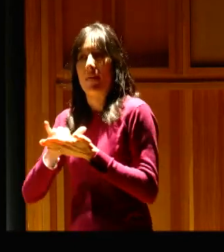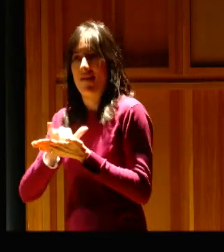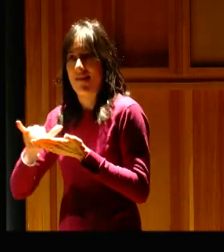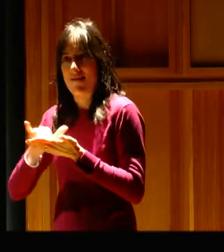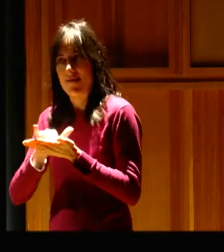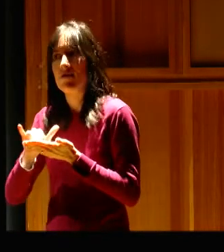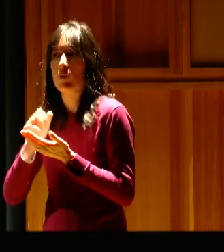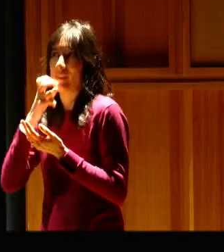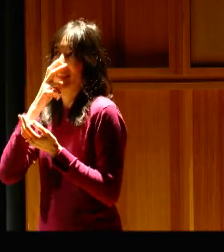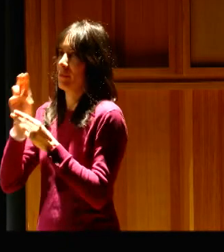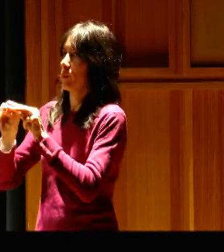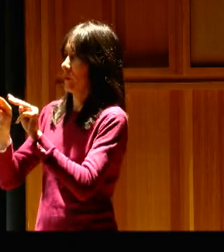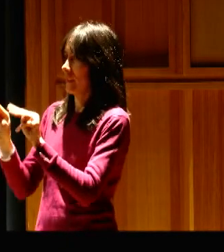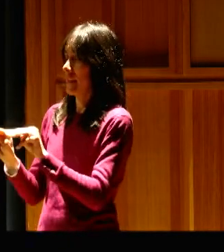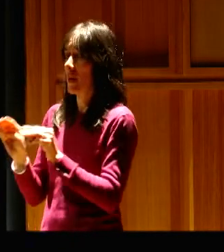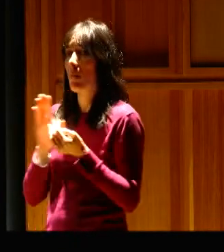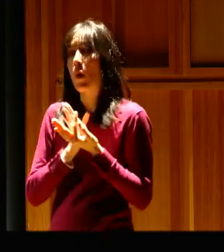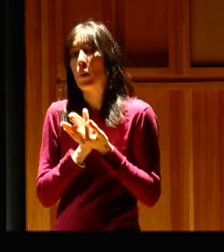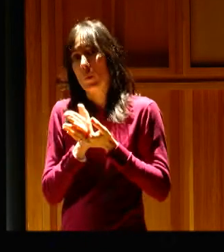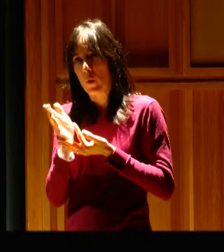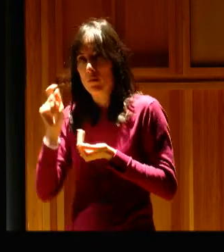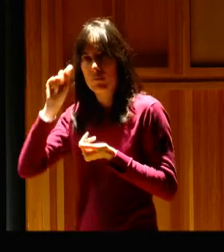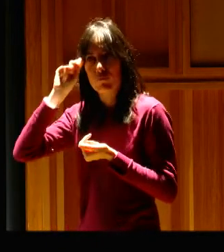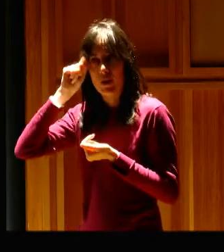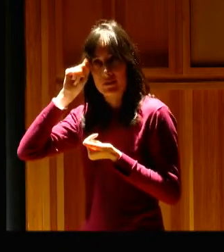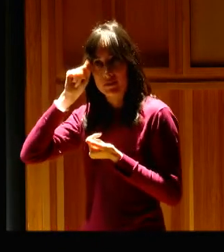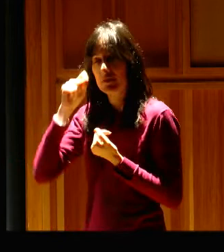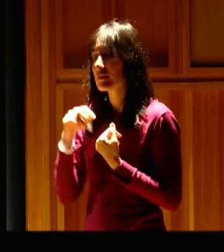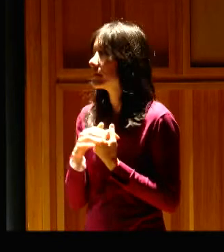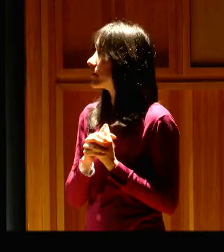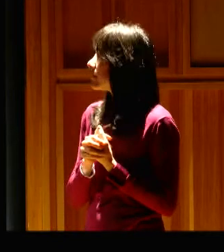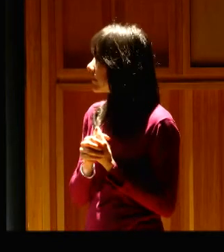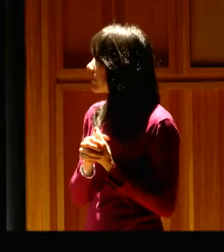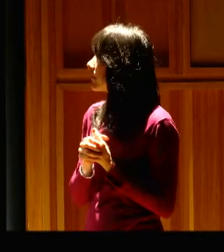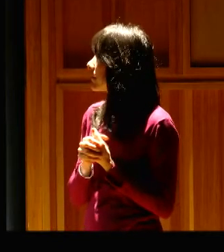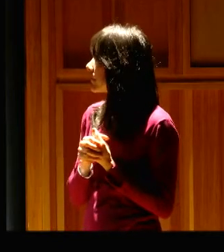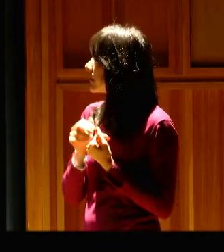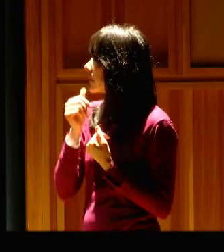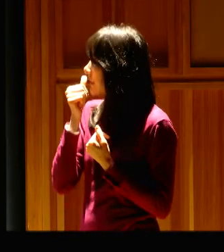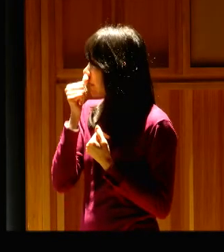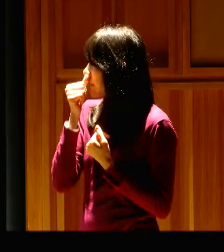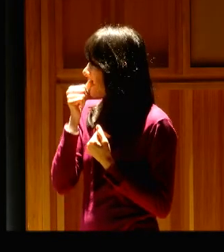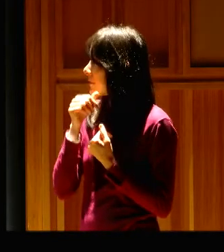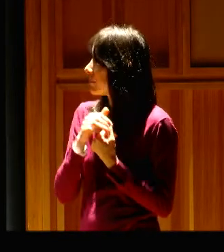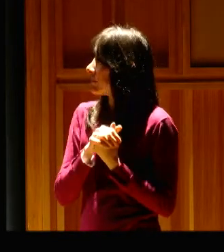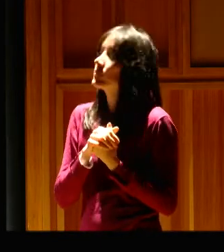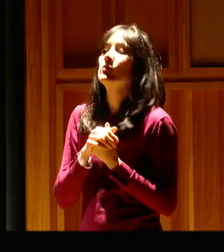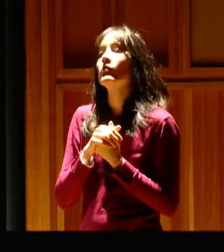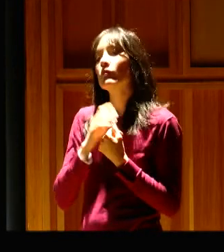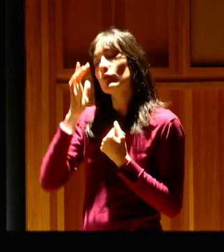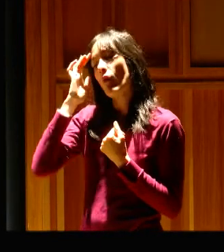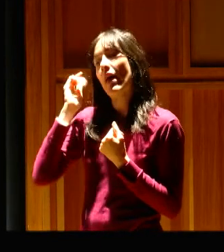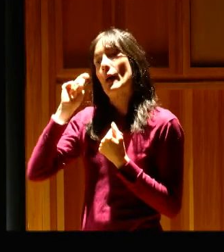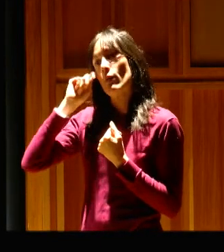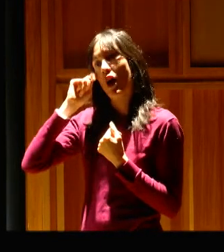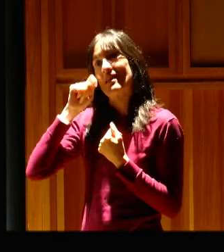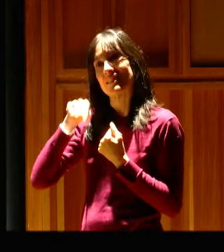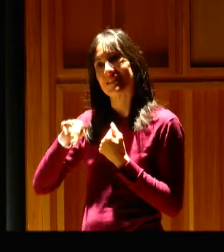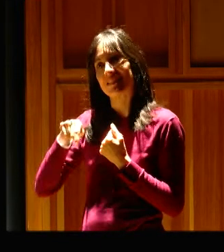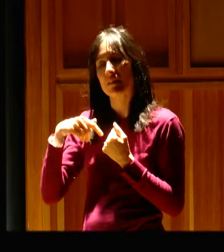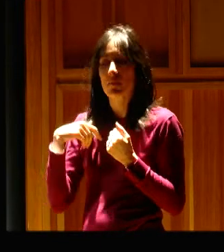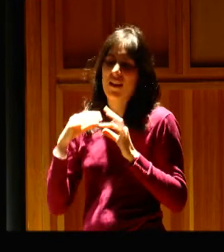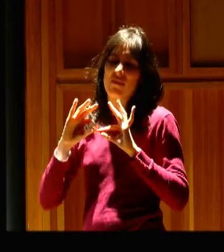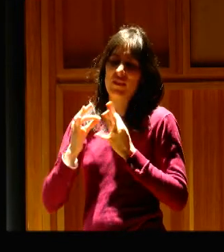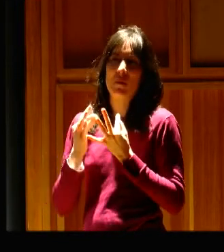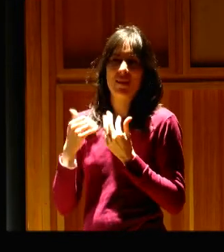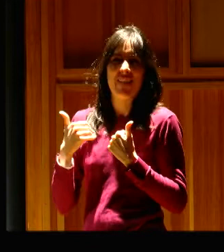Bronx. And it's there on a street of broken windows and forgotten histories that my family's factory